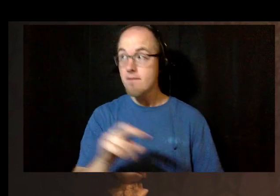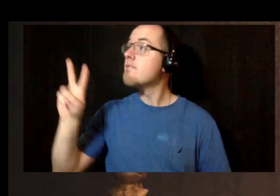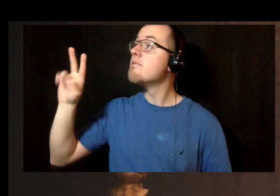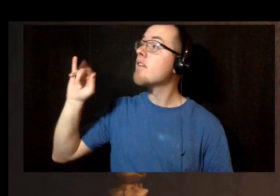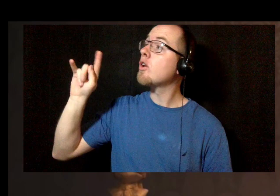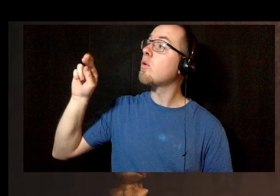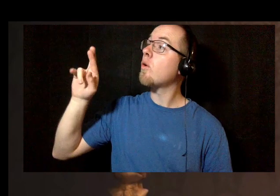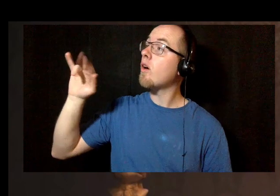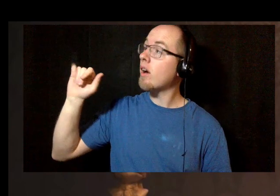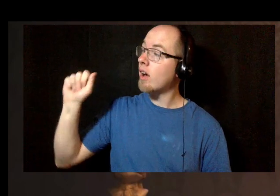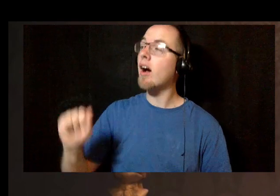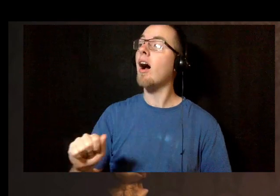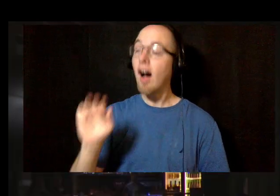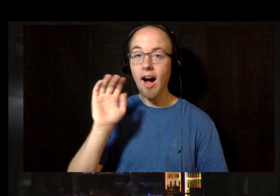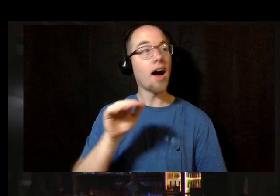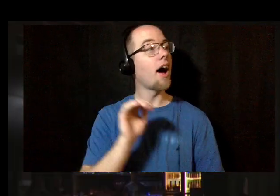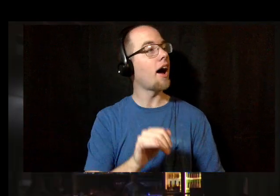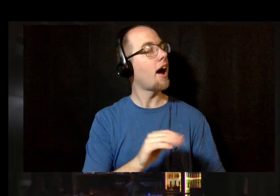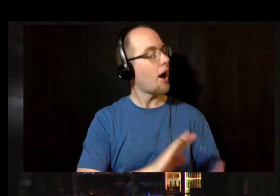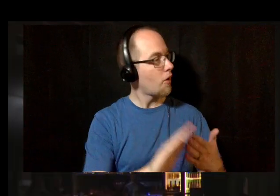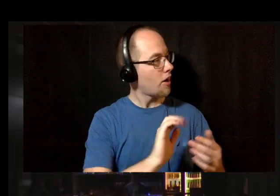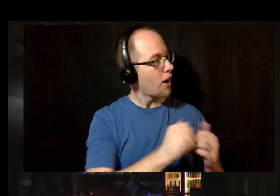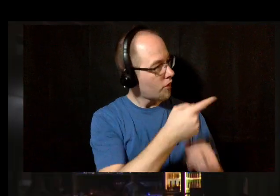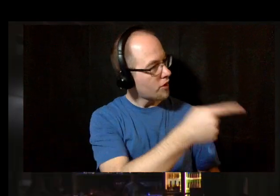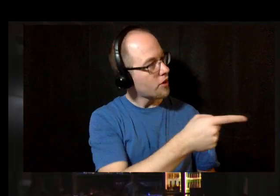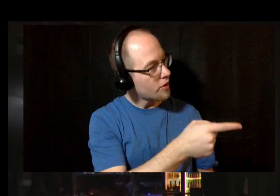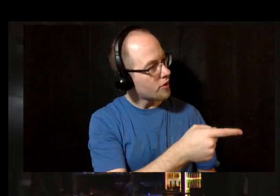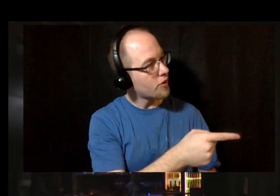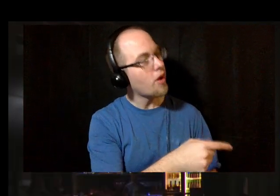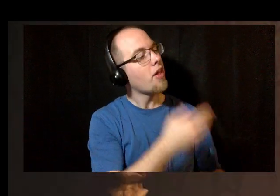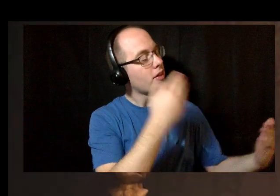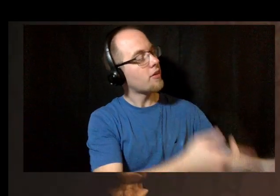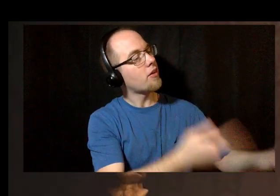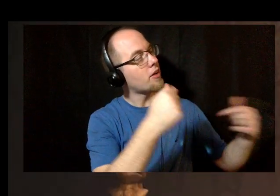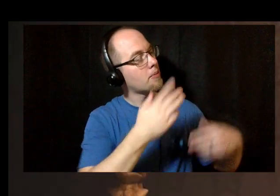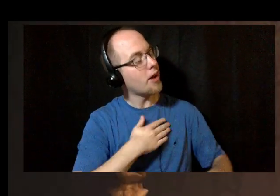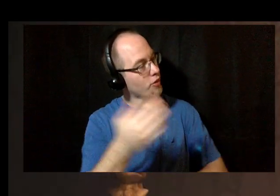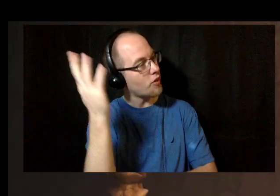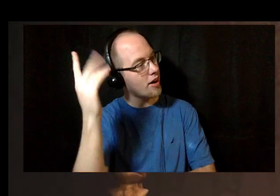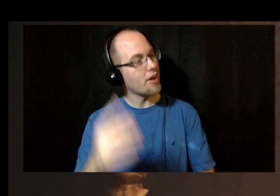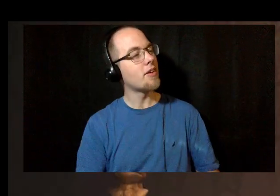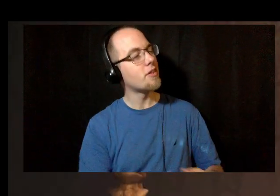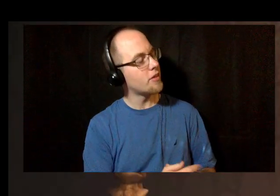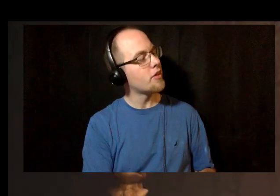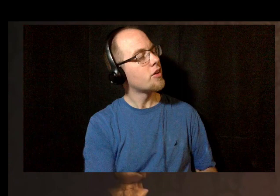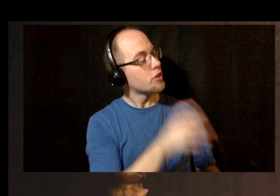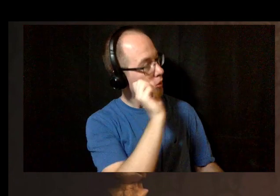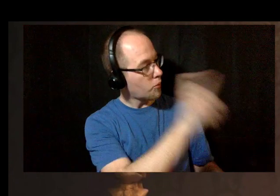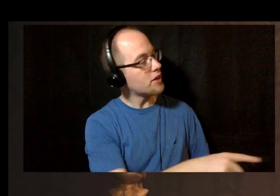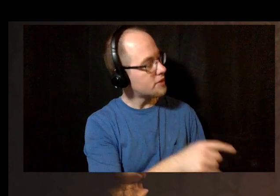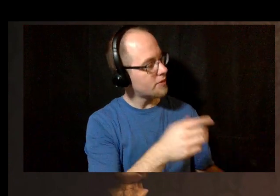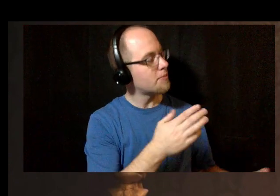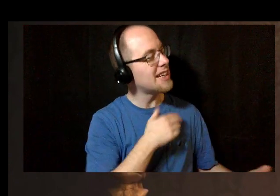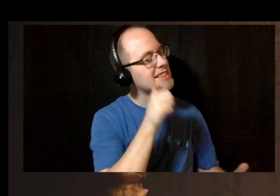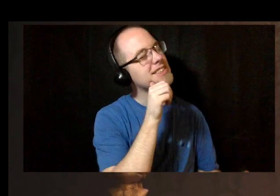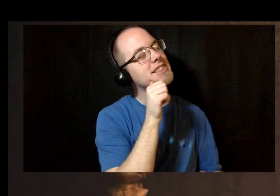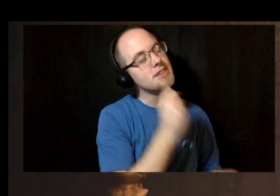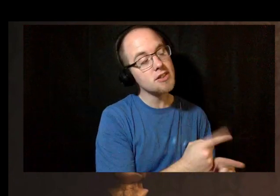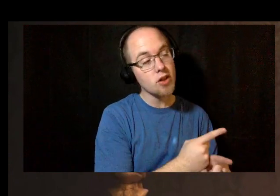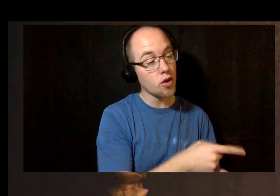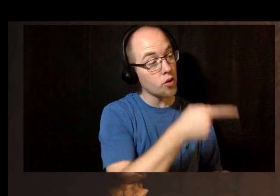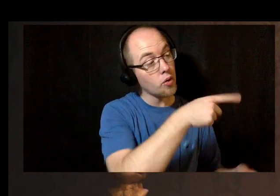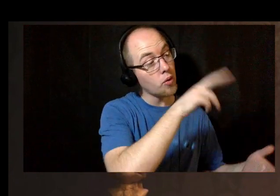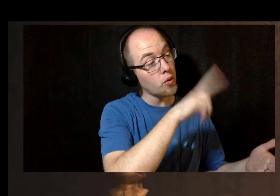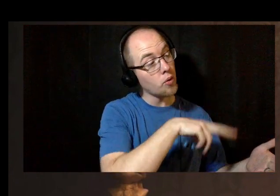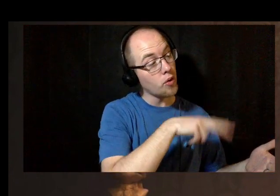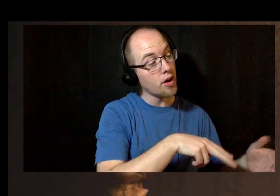How are you, Victoria? Great. Thanks for coming to my show. Hey, Victoria, riddle me this, my sister. Have you read Go